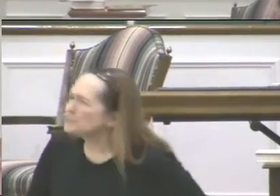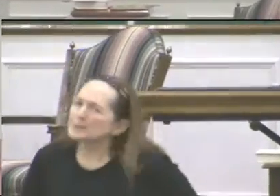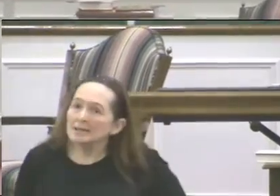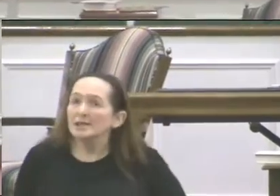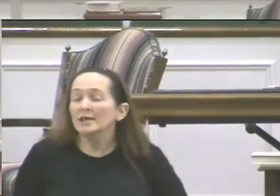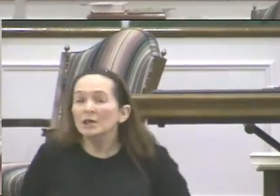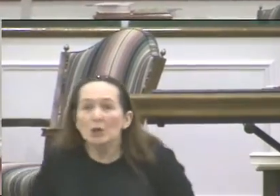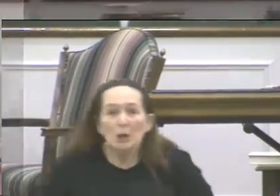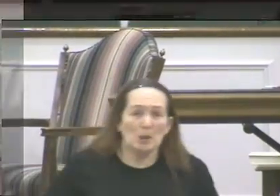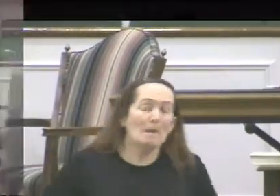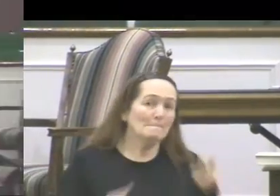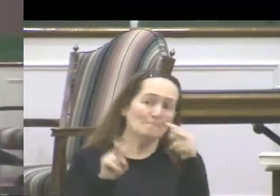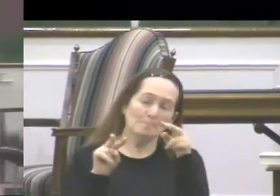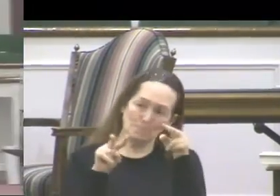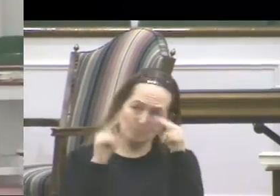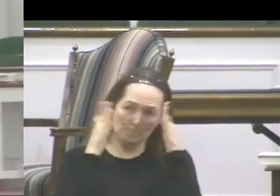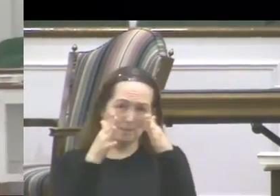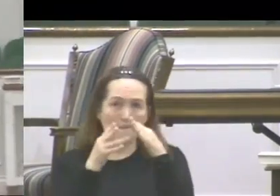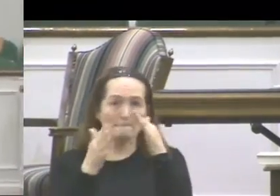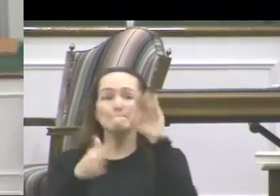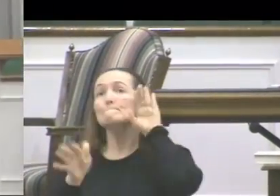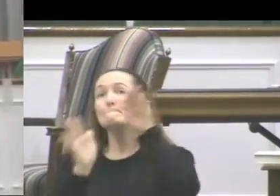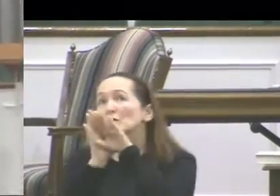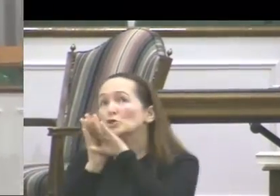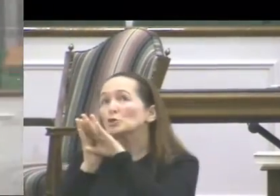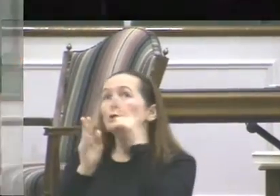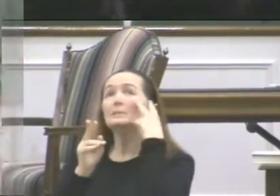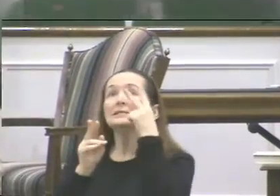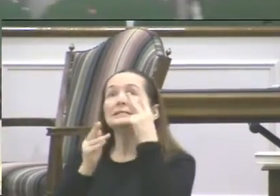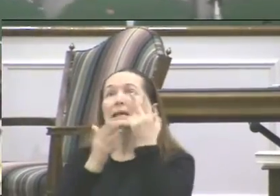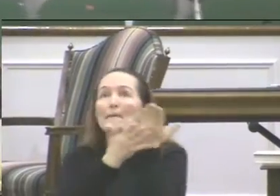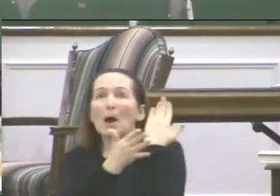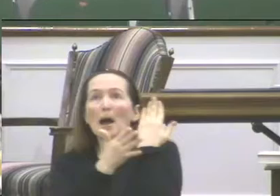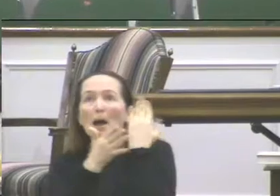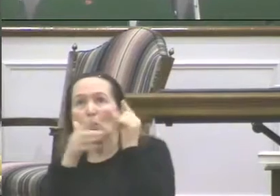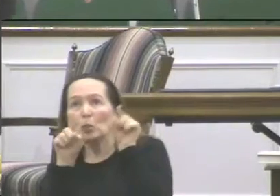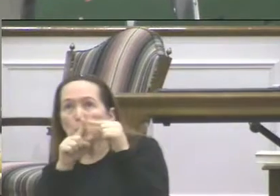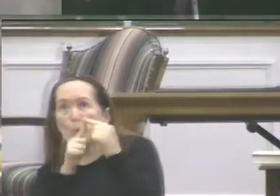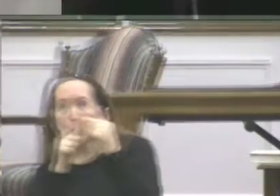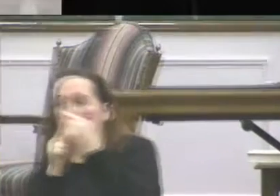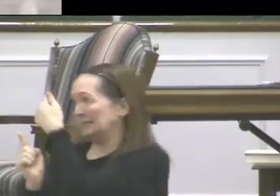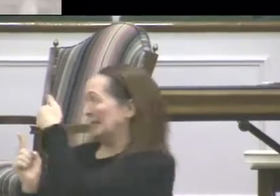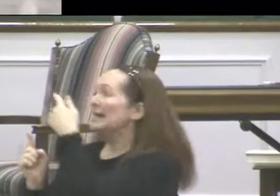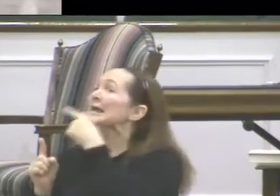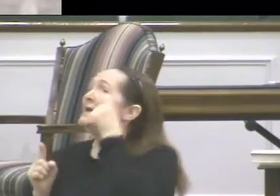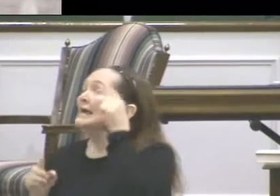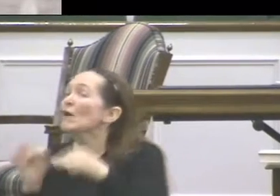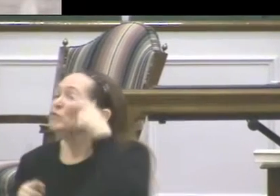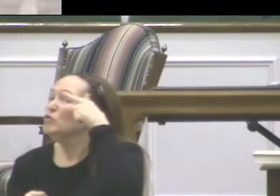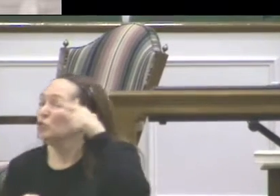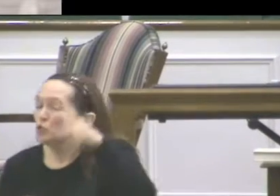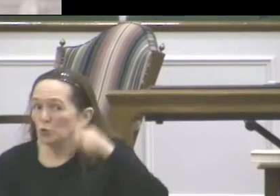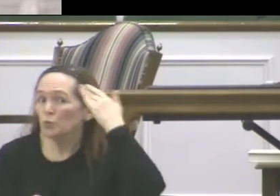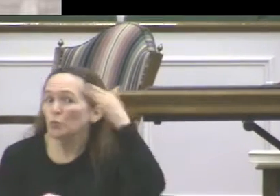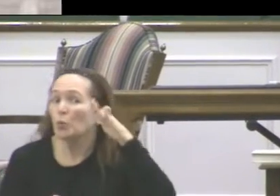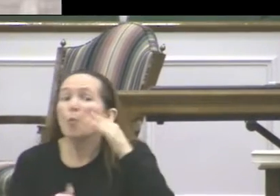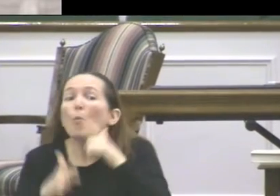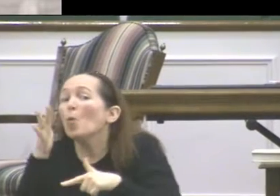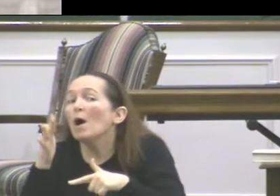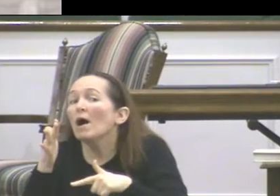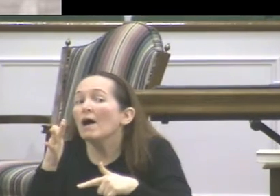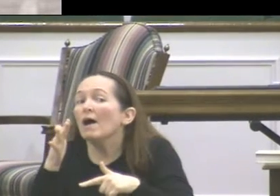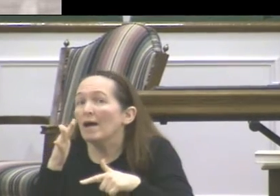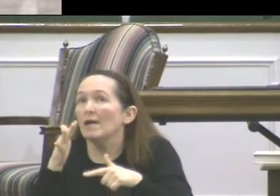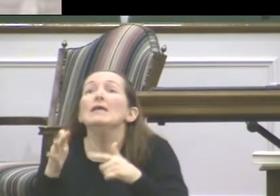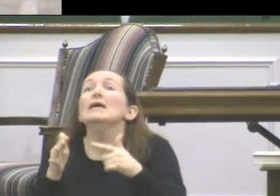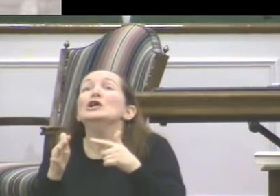picture that you've been seeing this morning behind the words. In case you weren't aware of what that was, that is